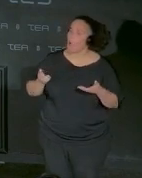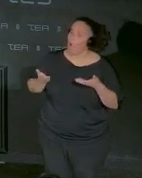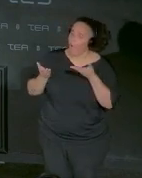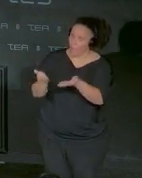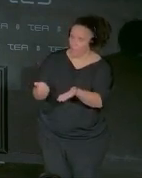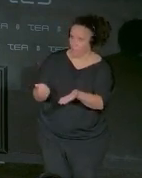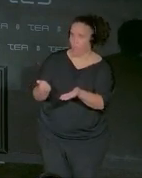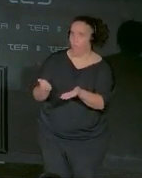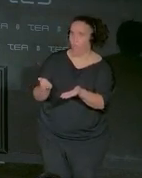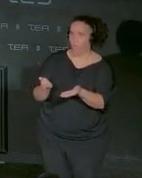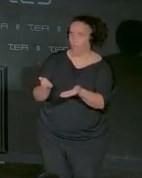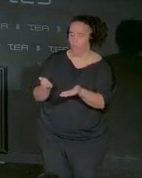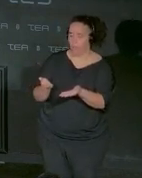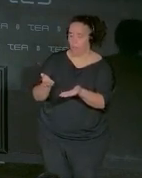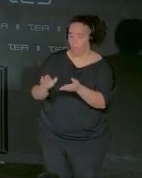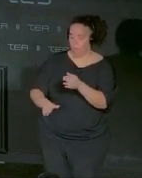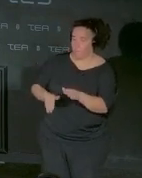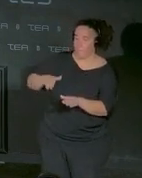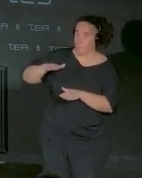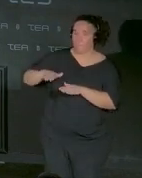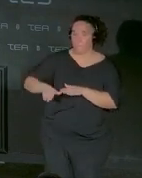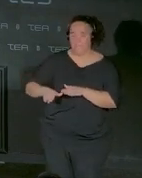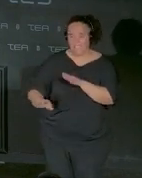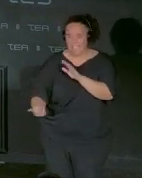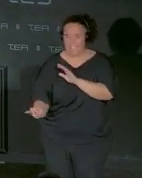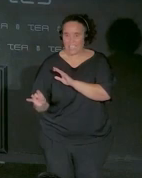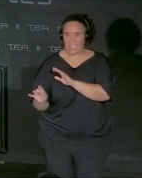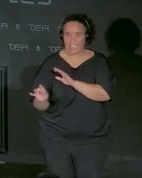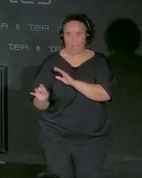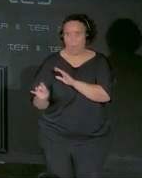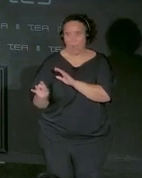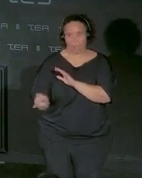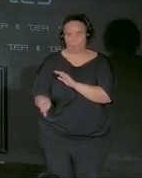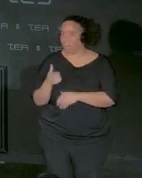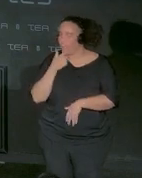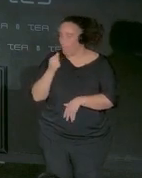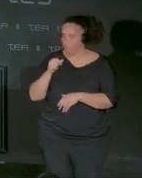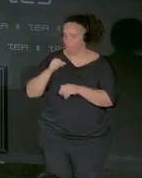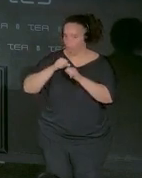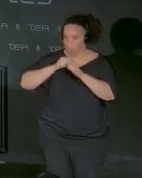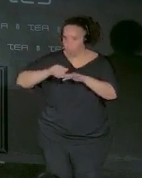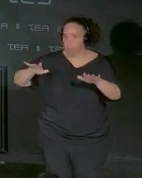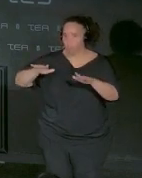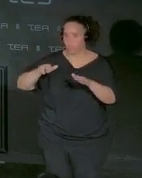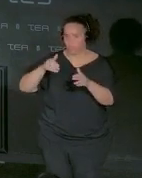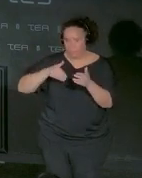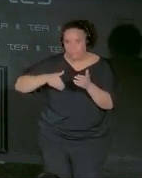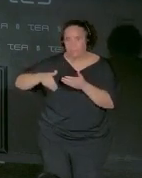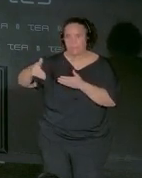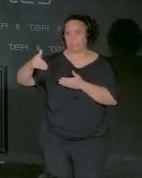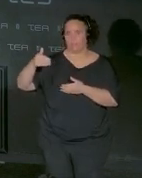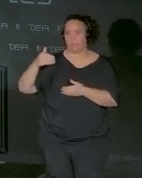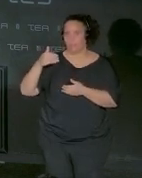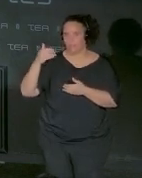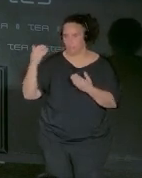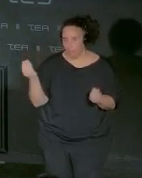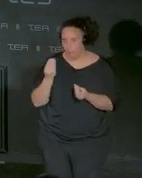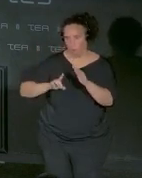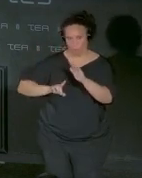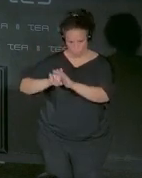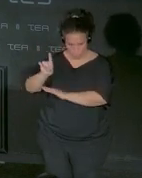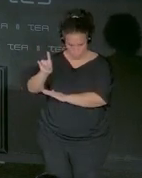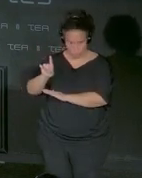springboard to success and to create a springboard to other investors that mean well with the studios, because there are also a lot of sharks out there, like you have in every